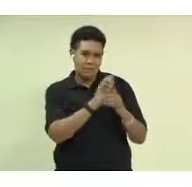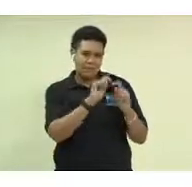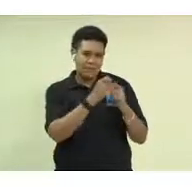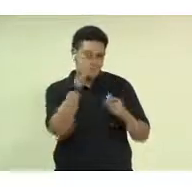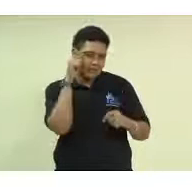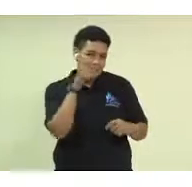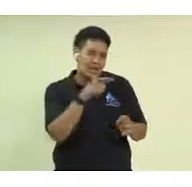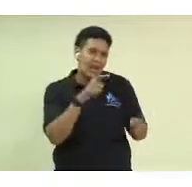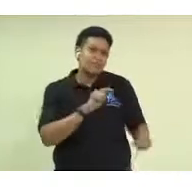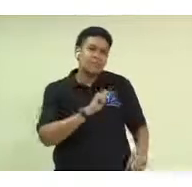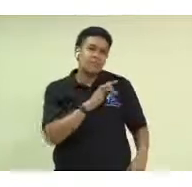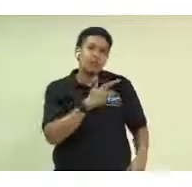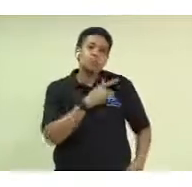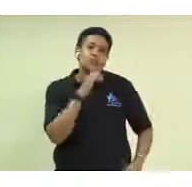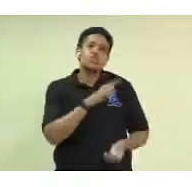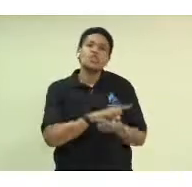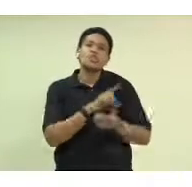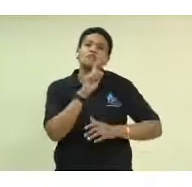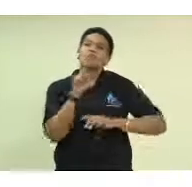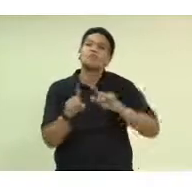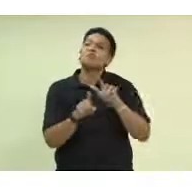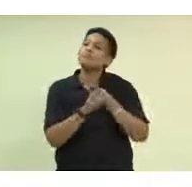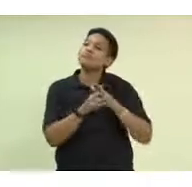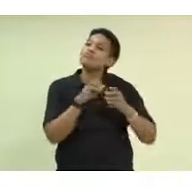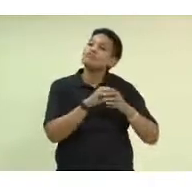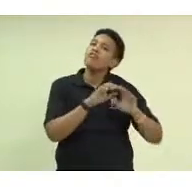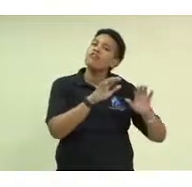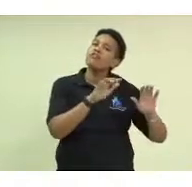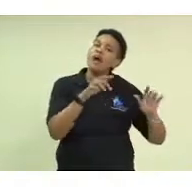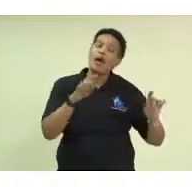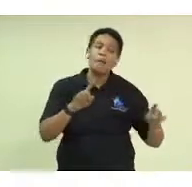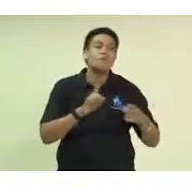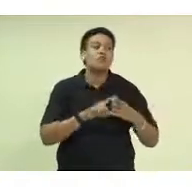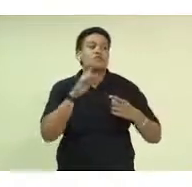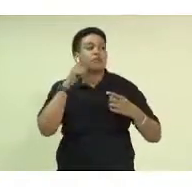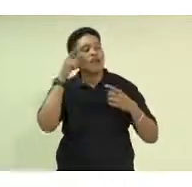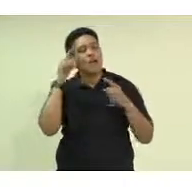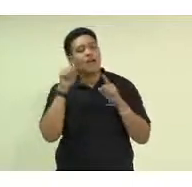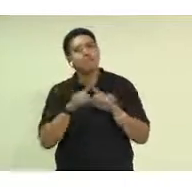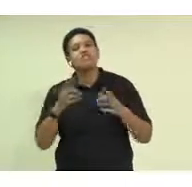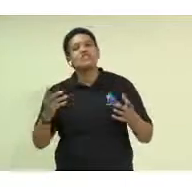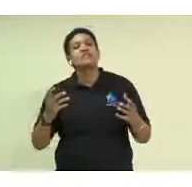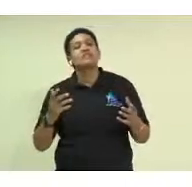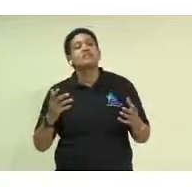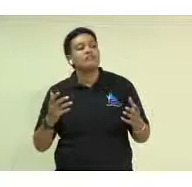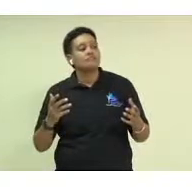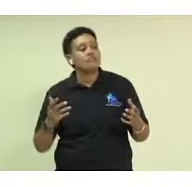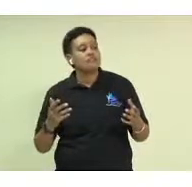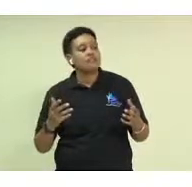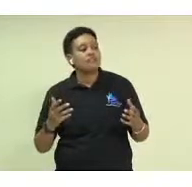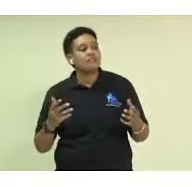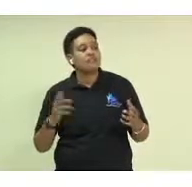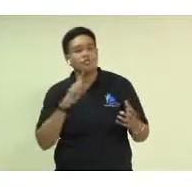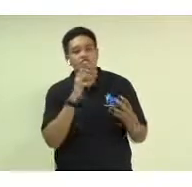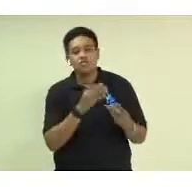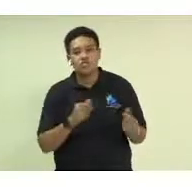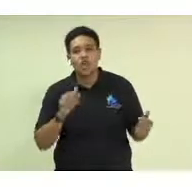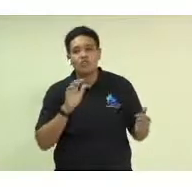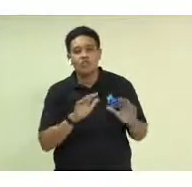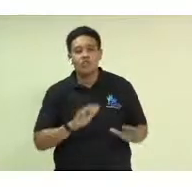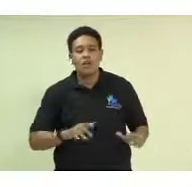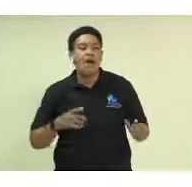that, and I appreciate the doctors for coming to the table and agreeing to a resolution, even